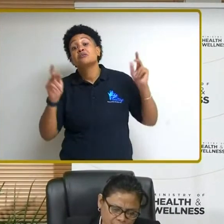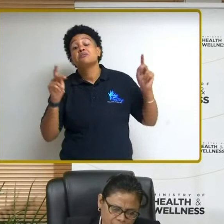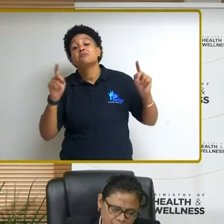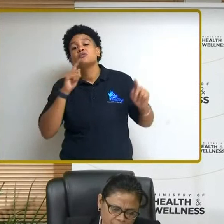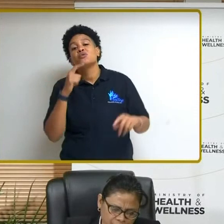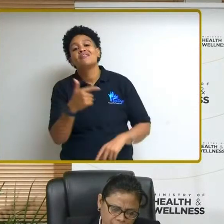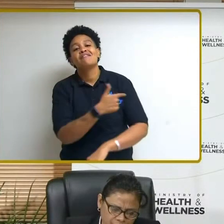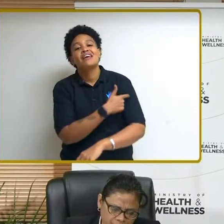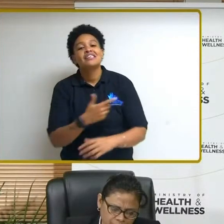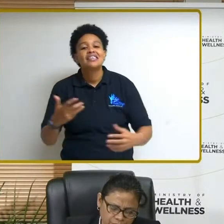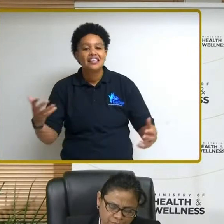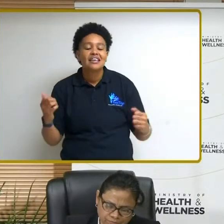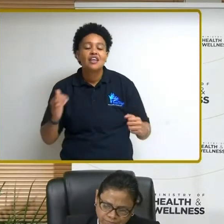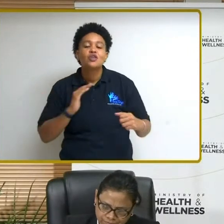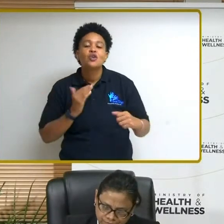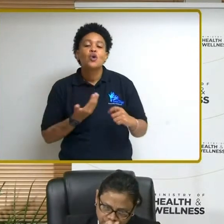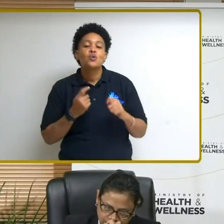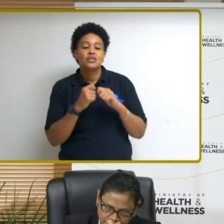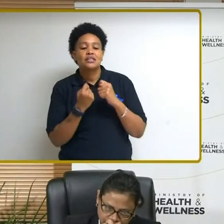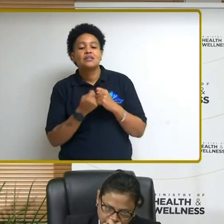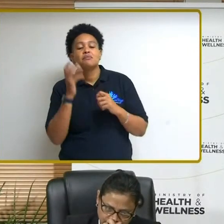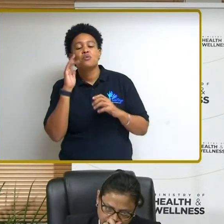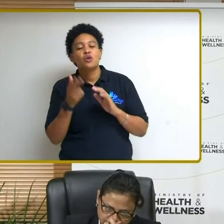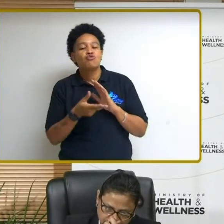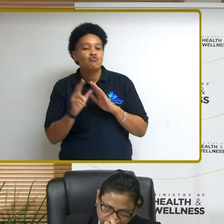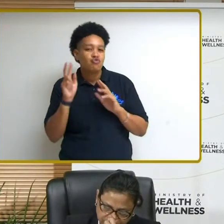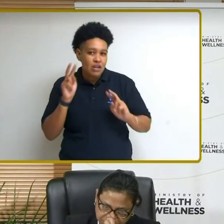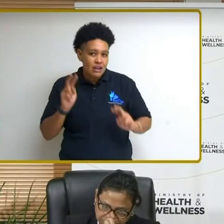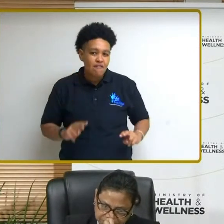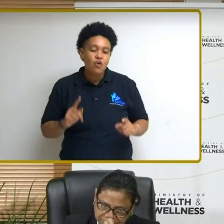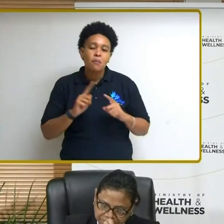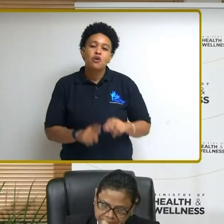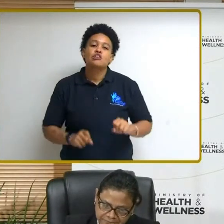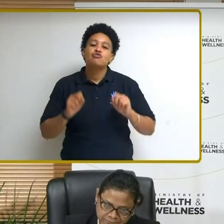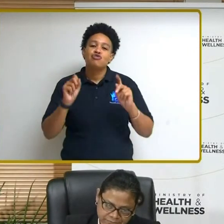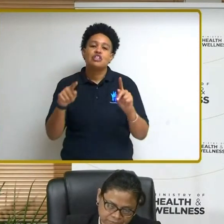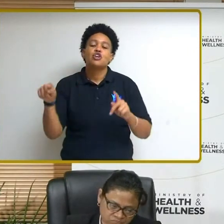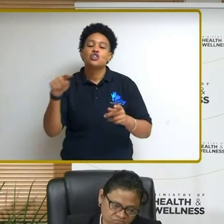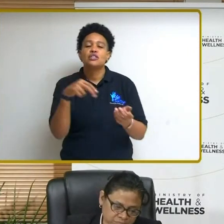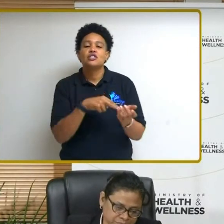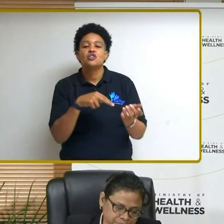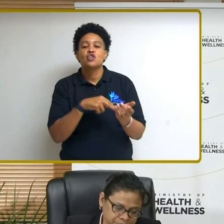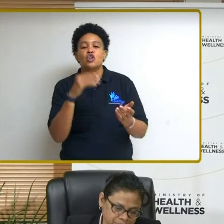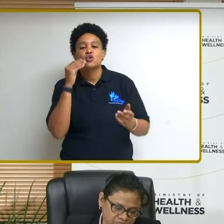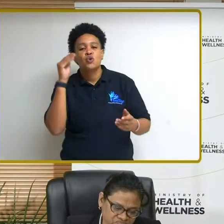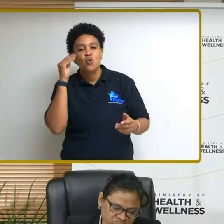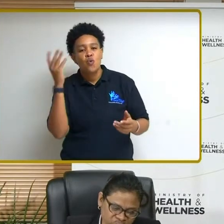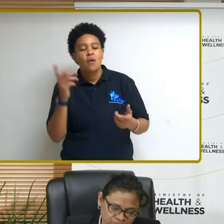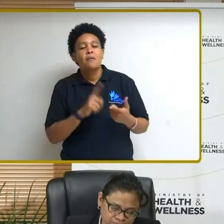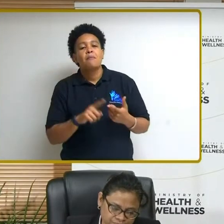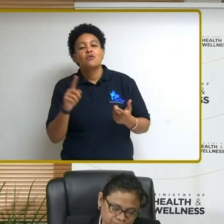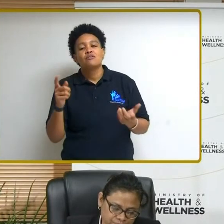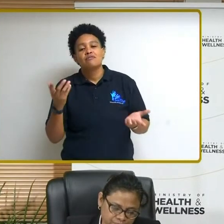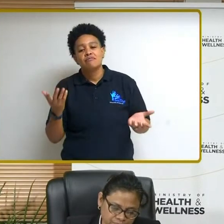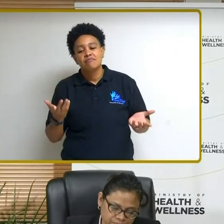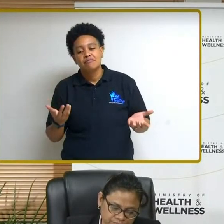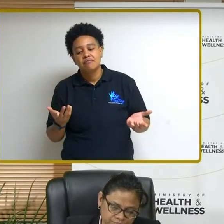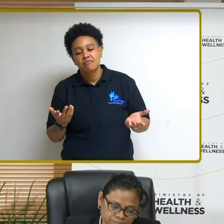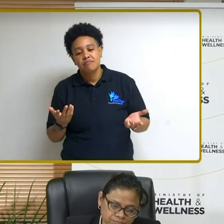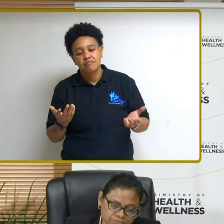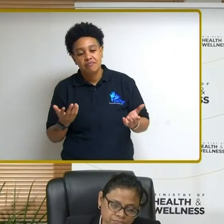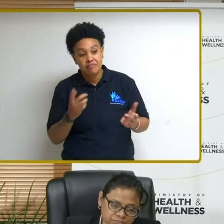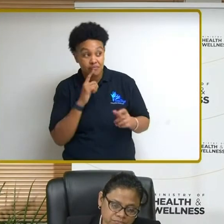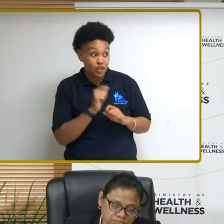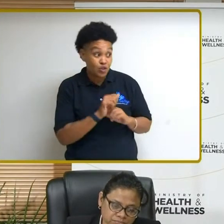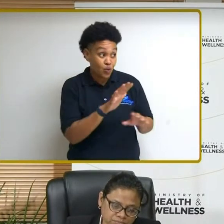be vaccinated, our teams will review and return to these infirmaries and nursing homes in